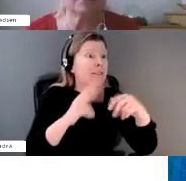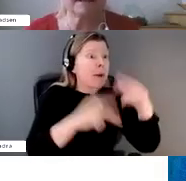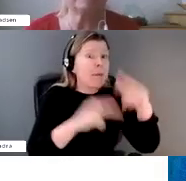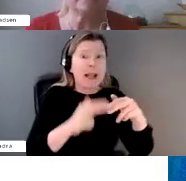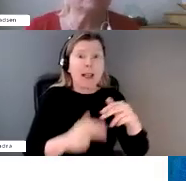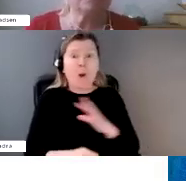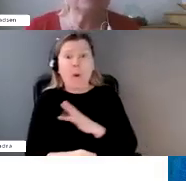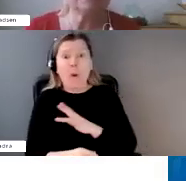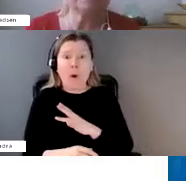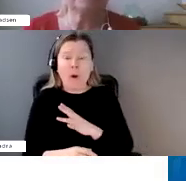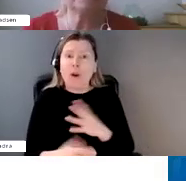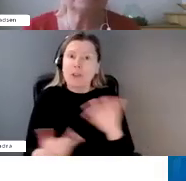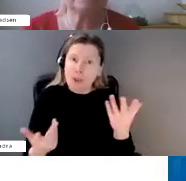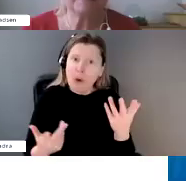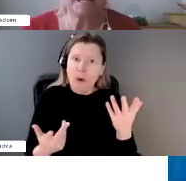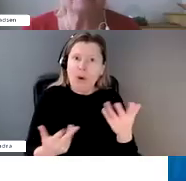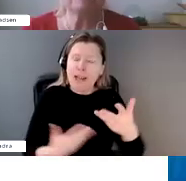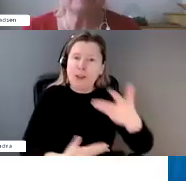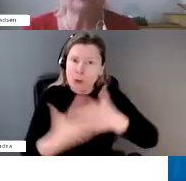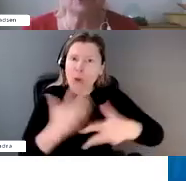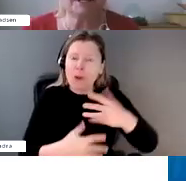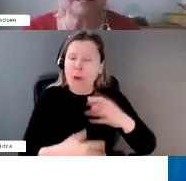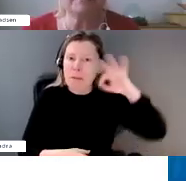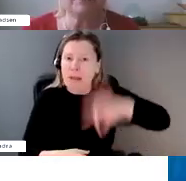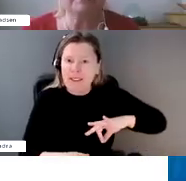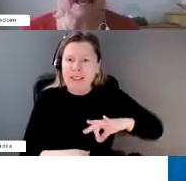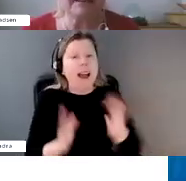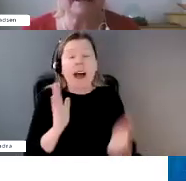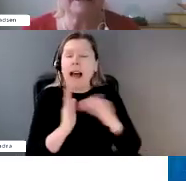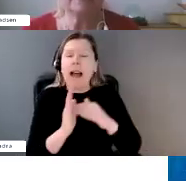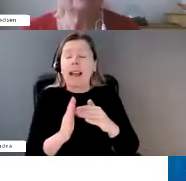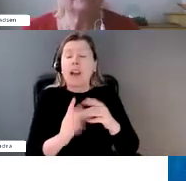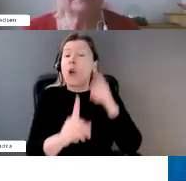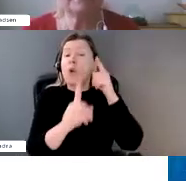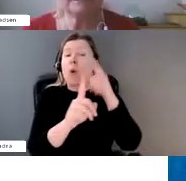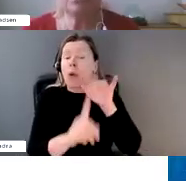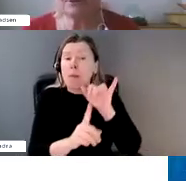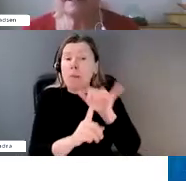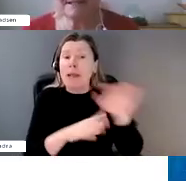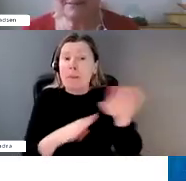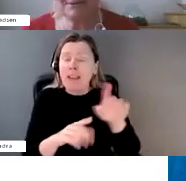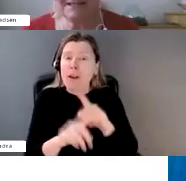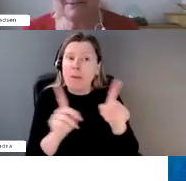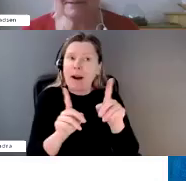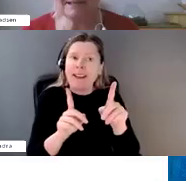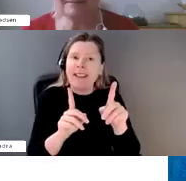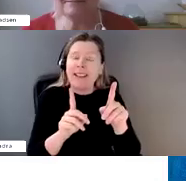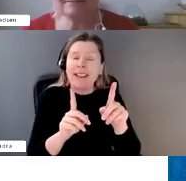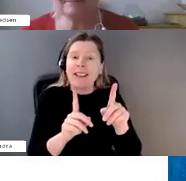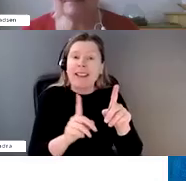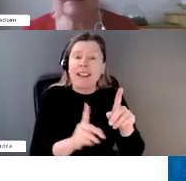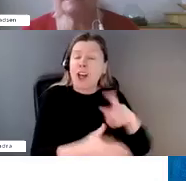social perspective, it's so important. That's why I said we're targeting bullying behavior, but really the importance is community